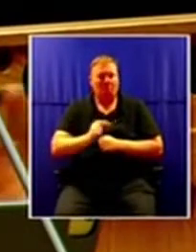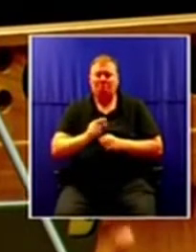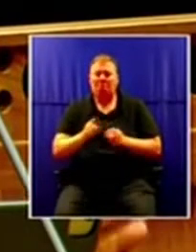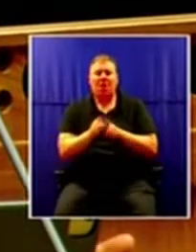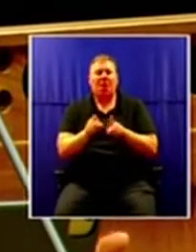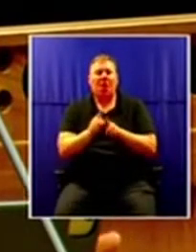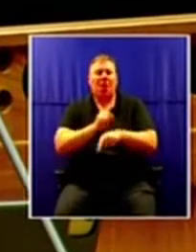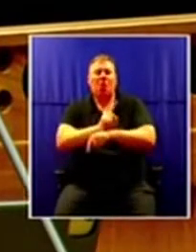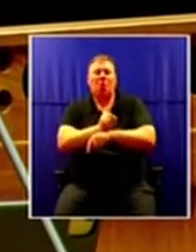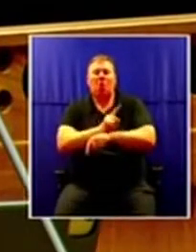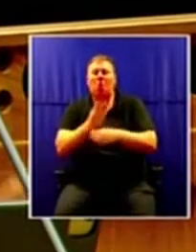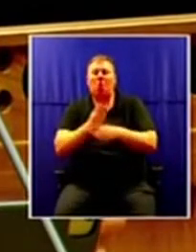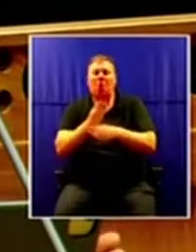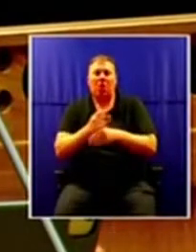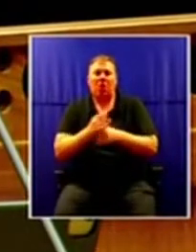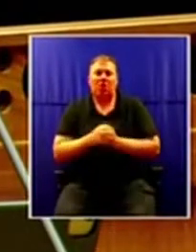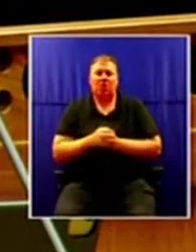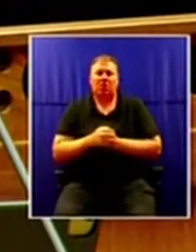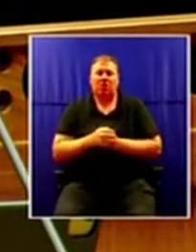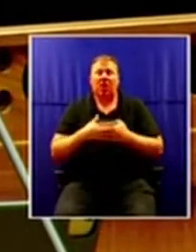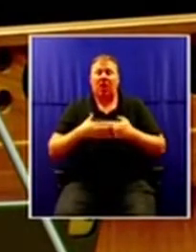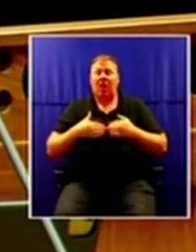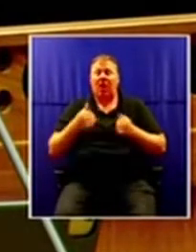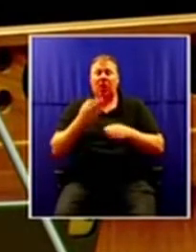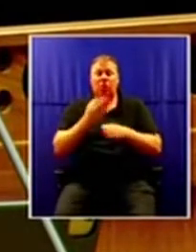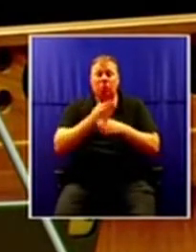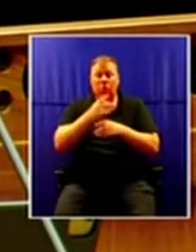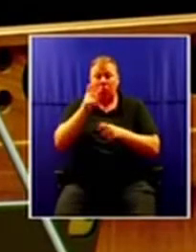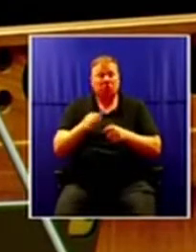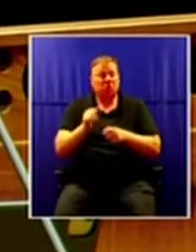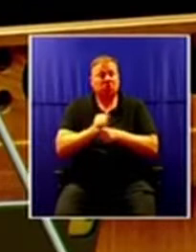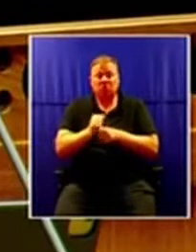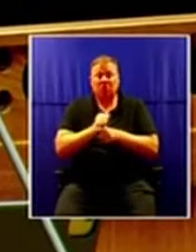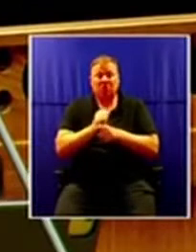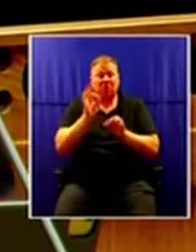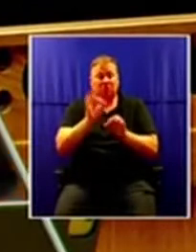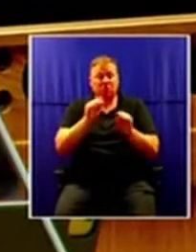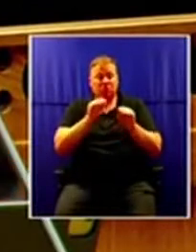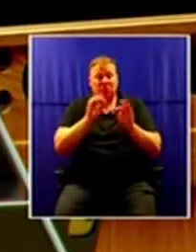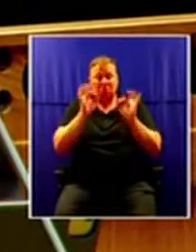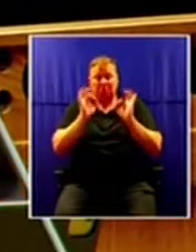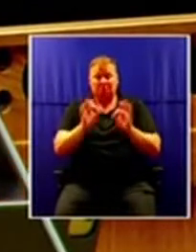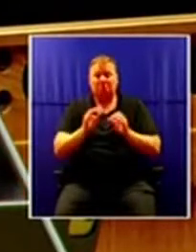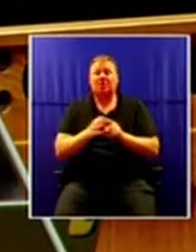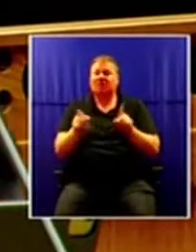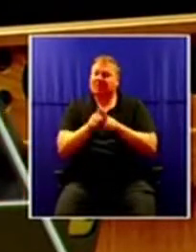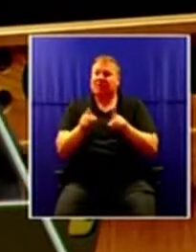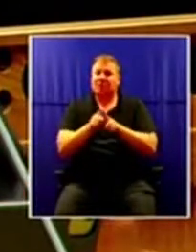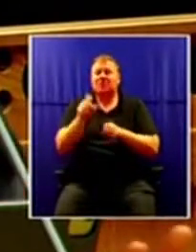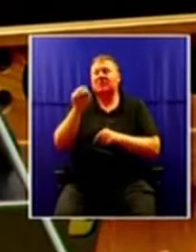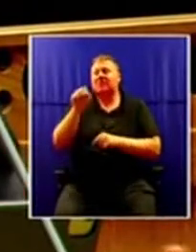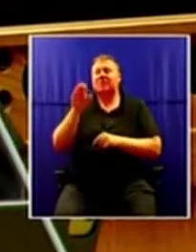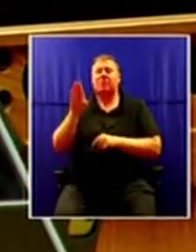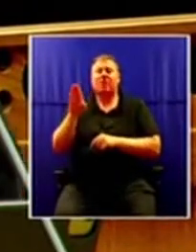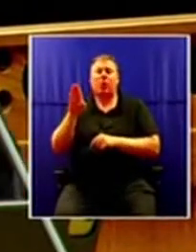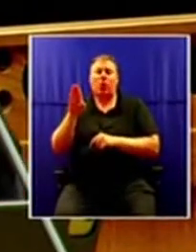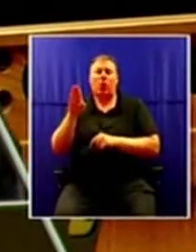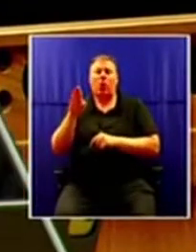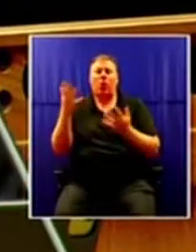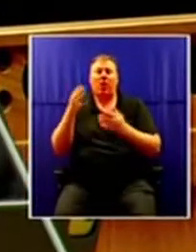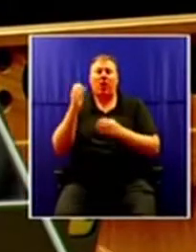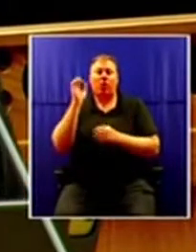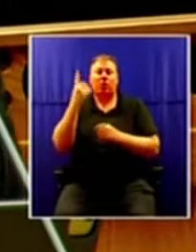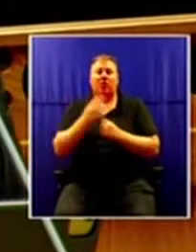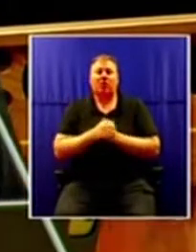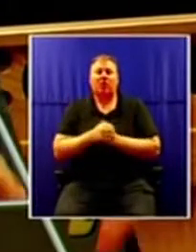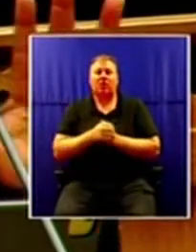The health workers have been well trained. The same at Steve Biko in Gauteng. Health workers have been trained,